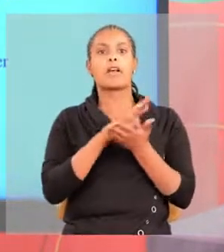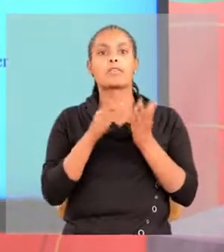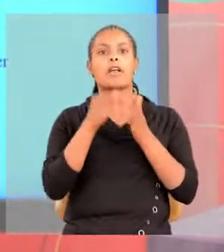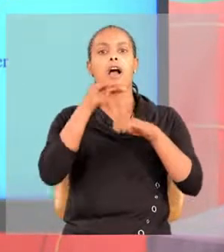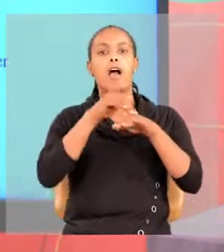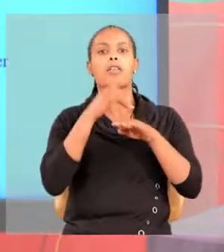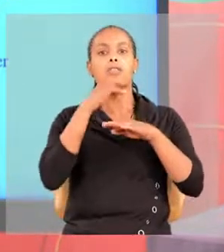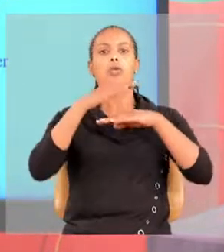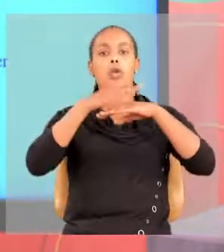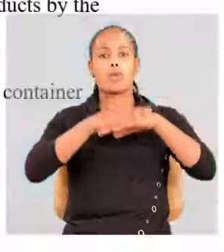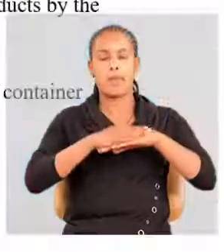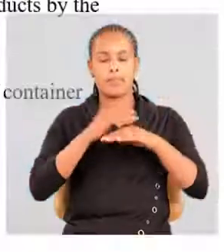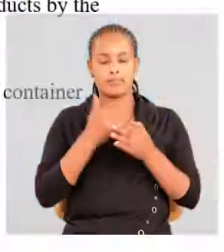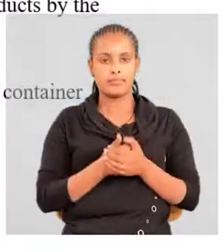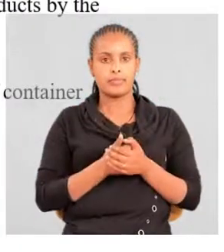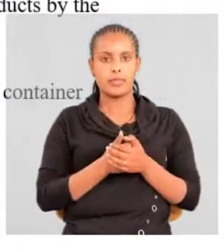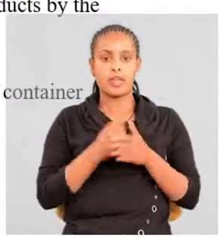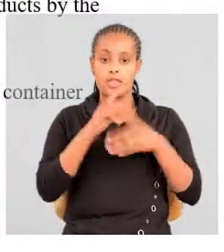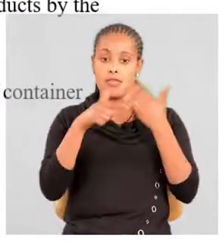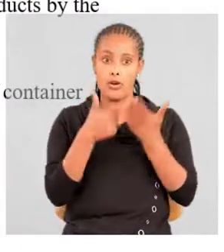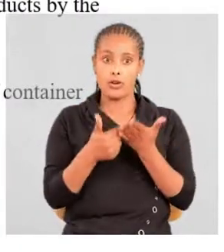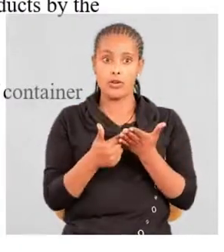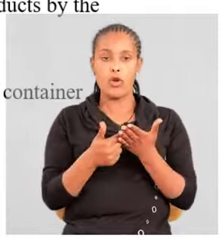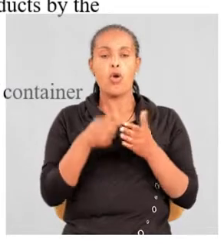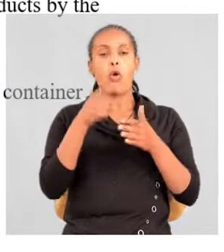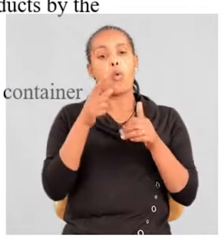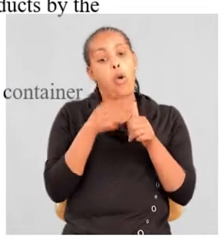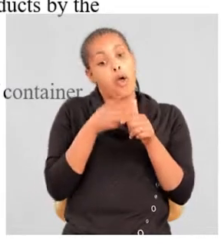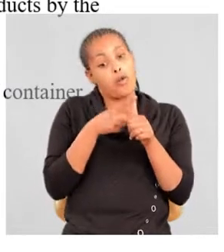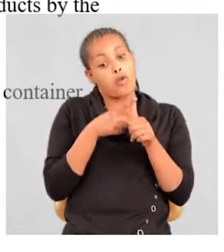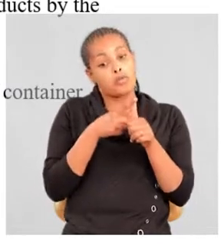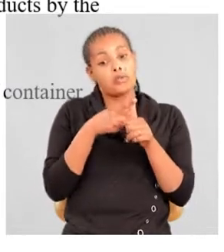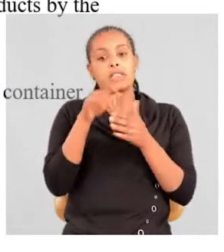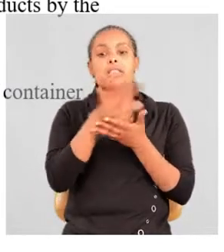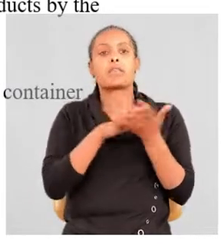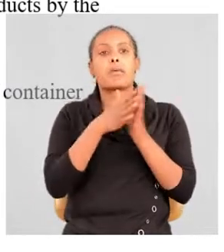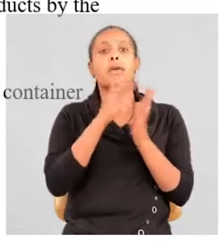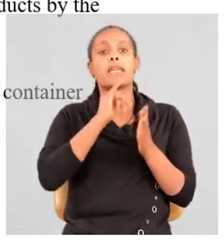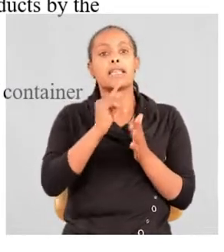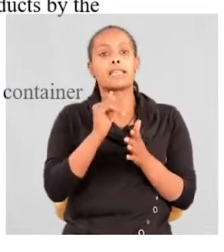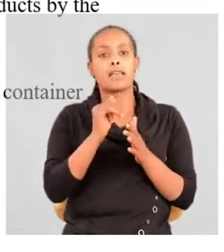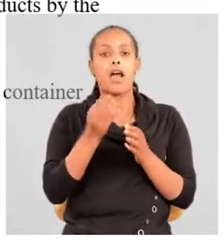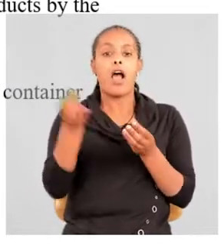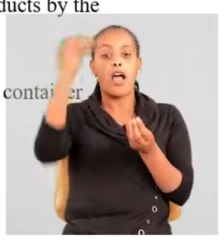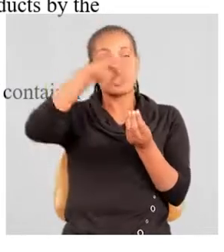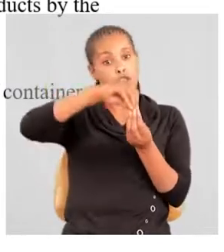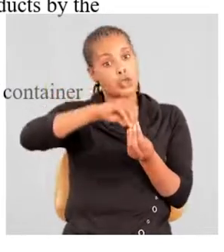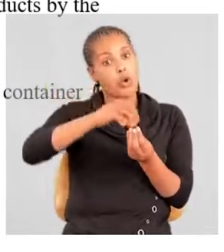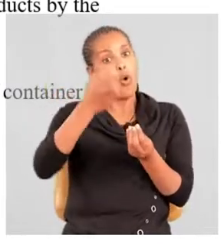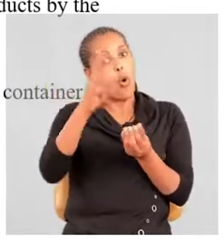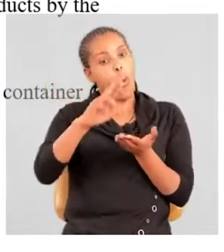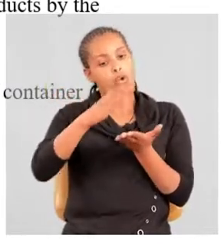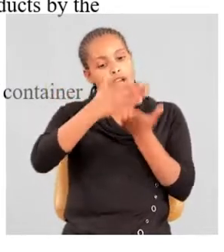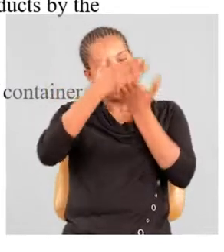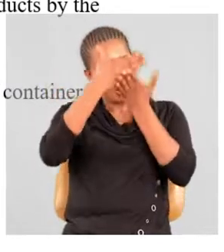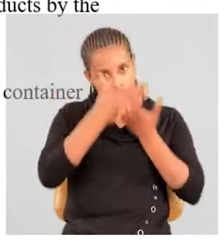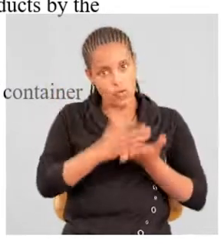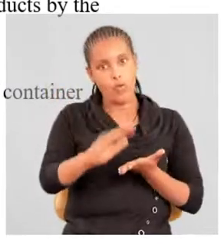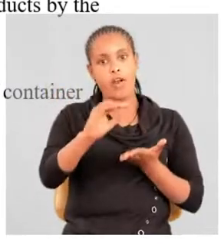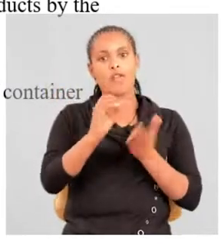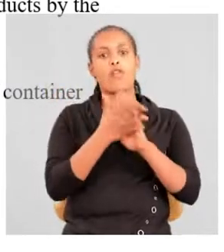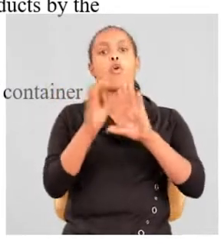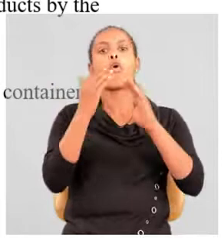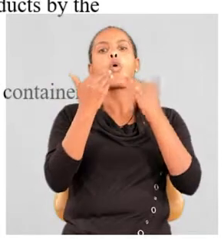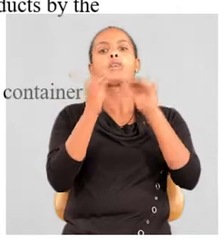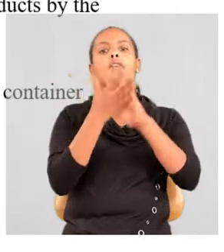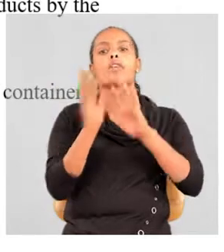at equilibrium. Therefore, one of disturbance is addition or removal of